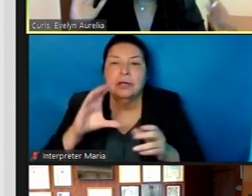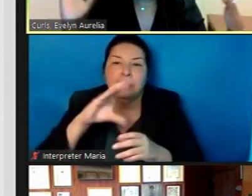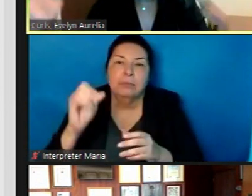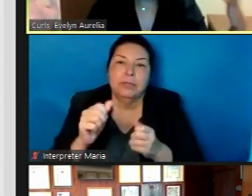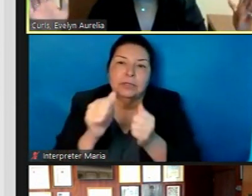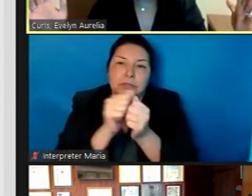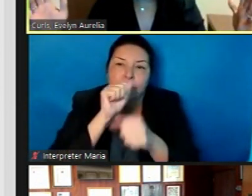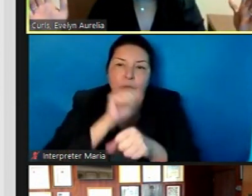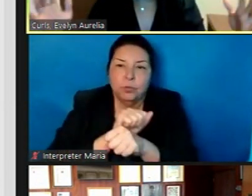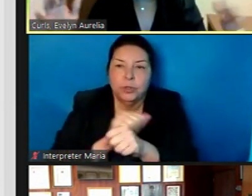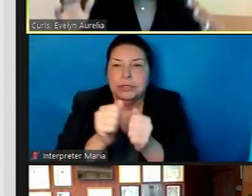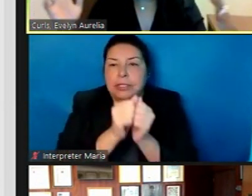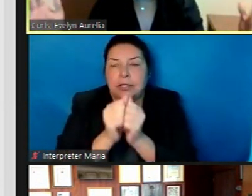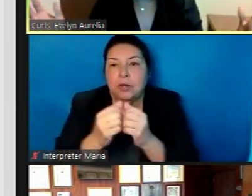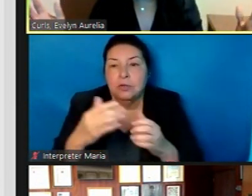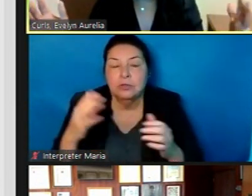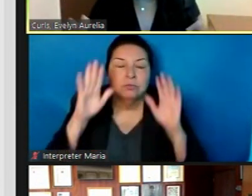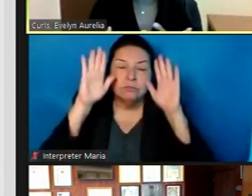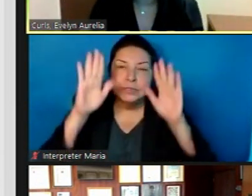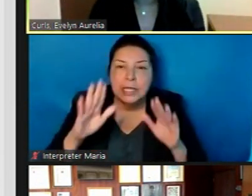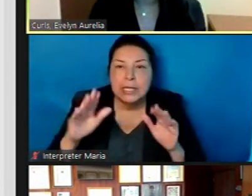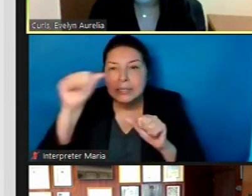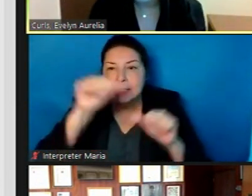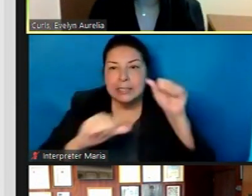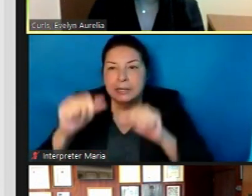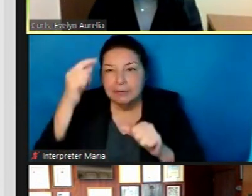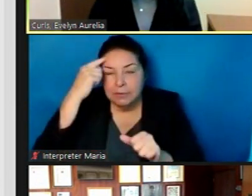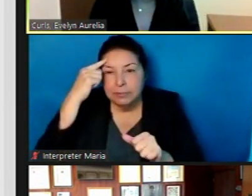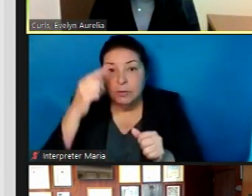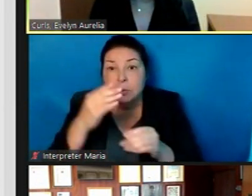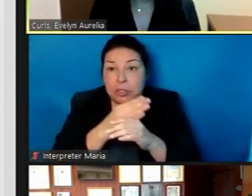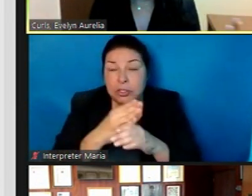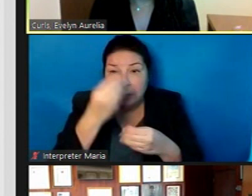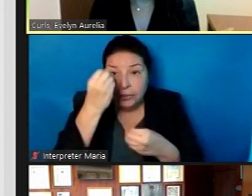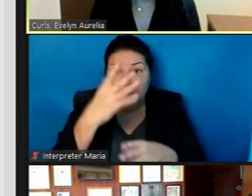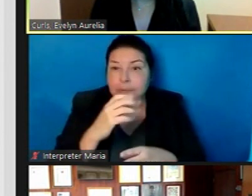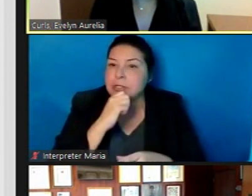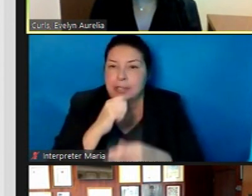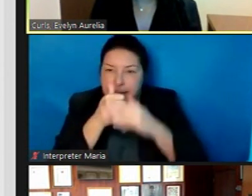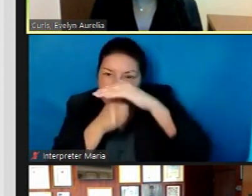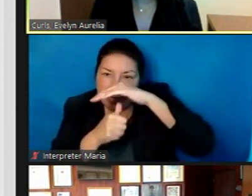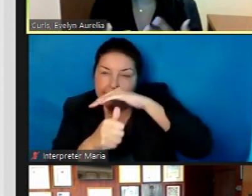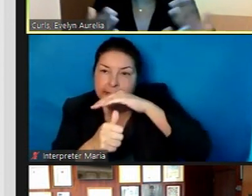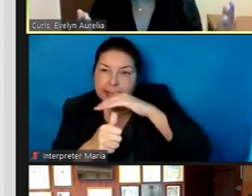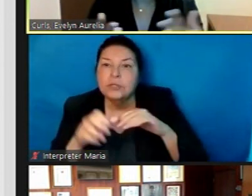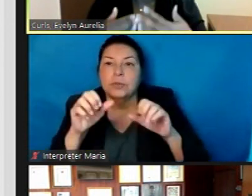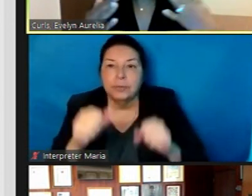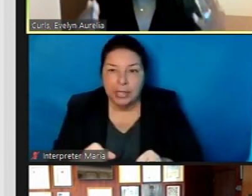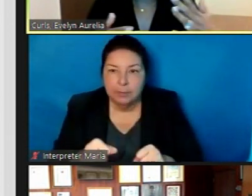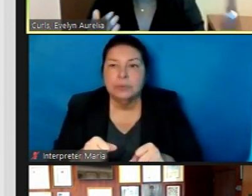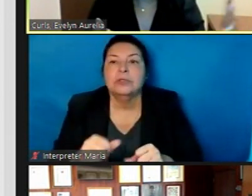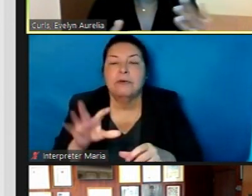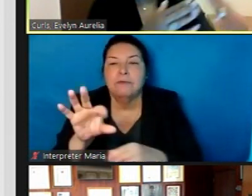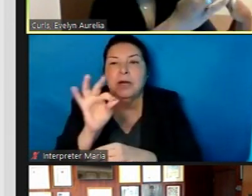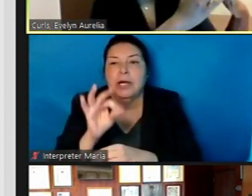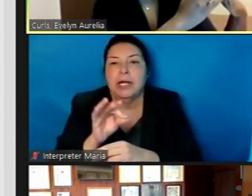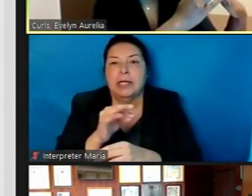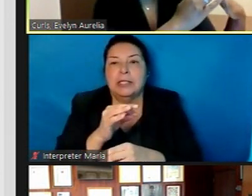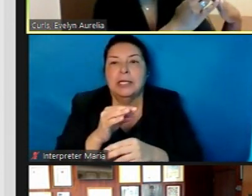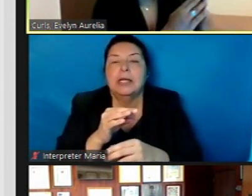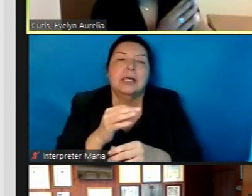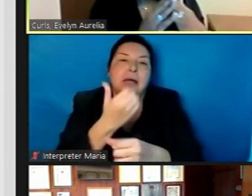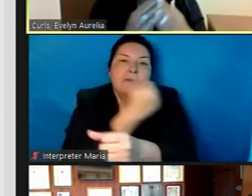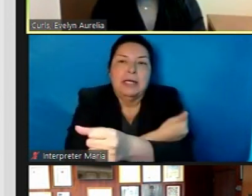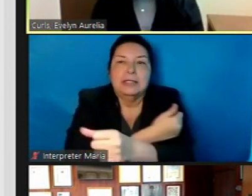So great scientific minds from all over the world were sharing information instead of hiding it. So we were able to get to a cure, a vaccination a lot